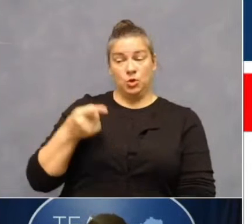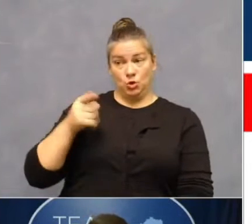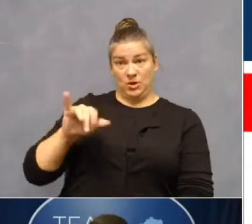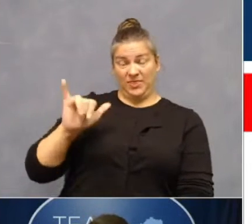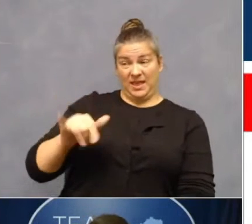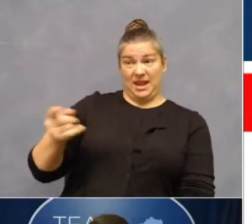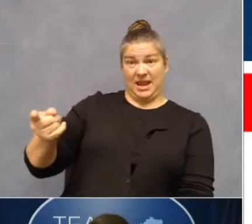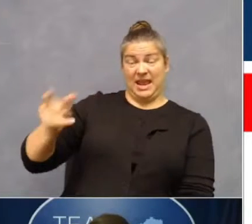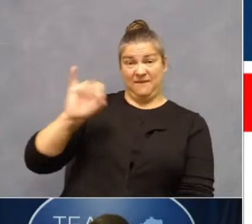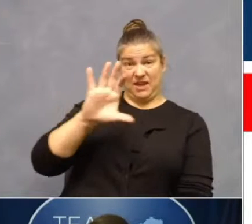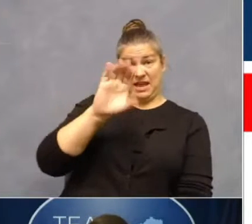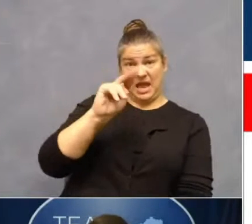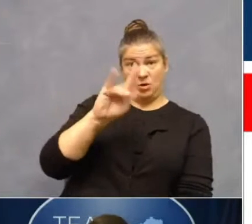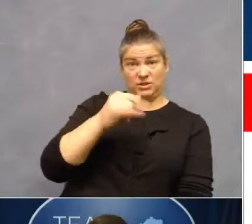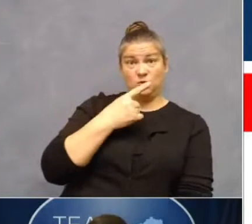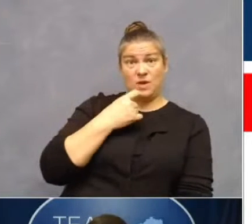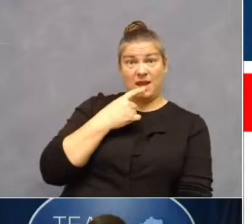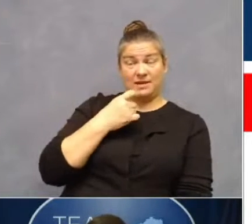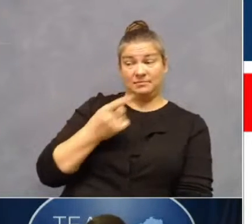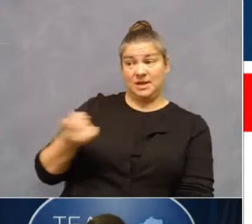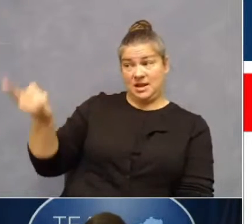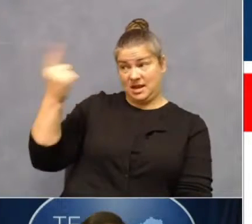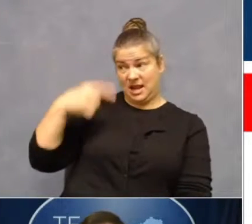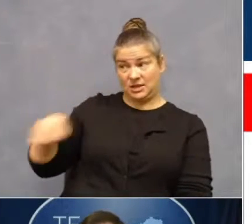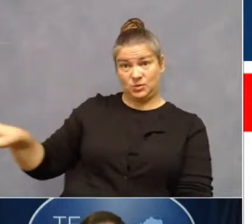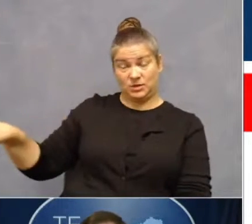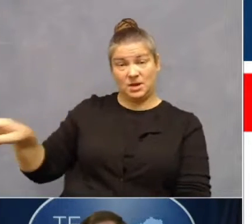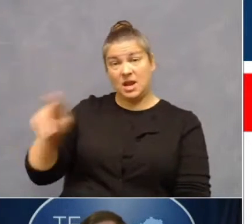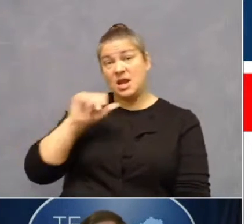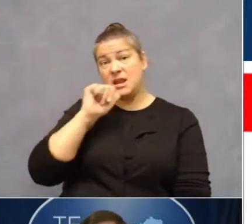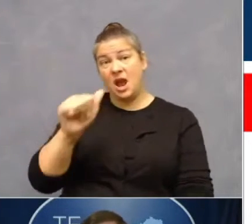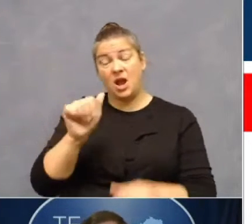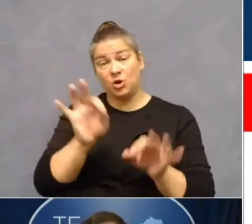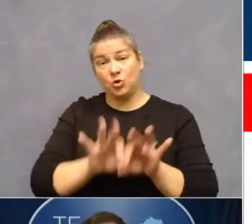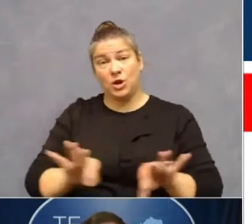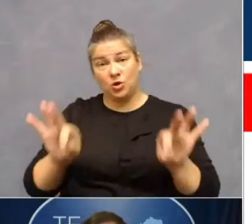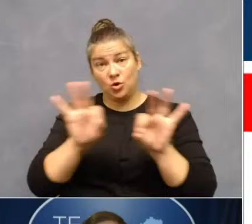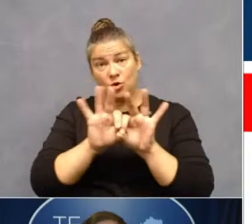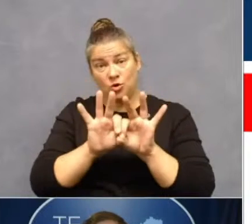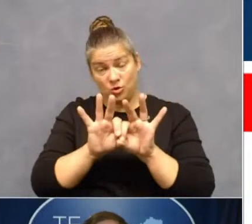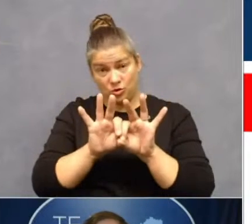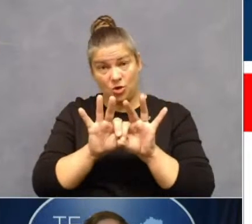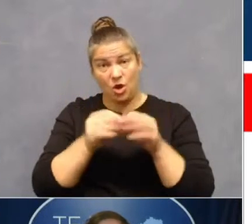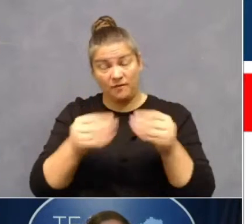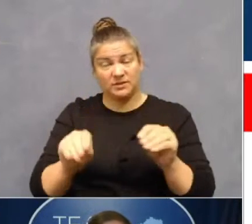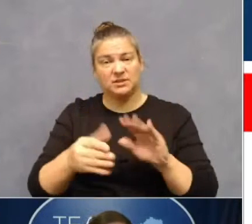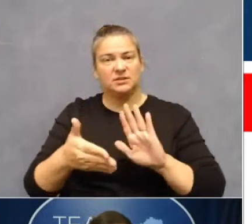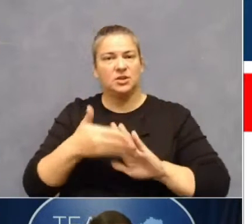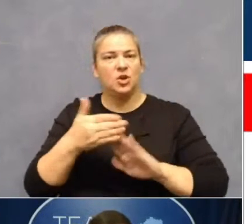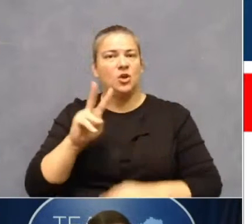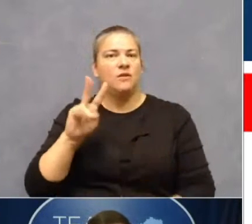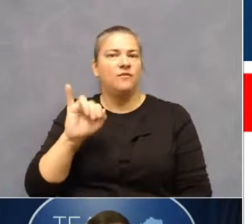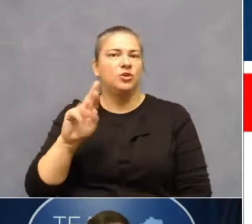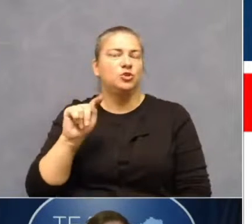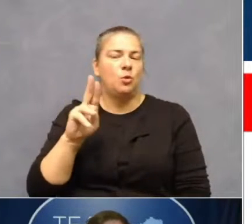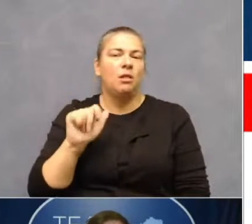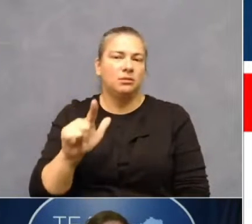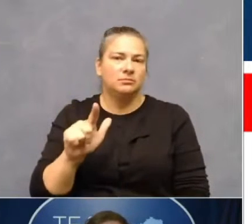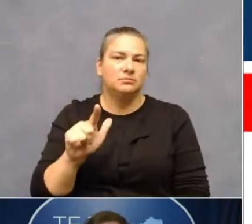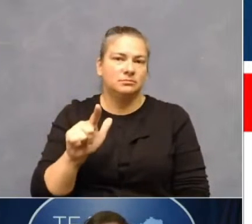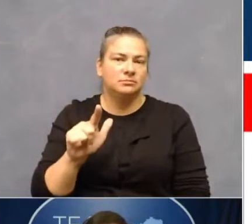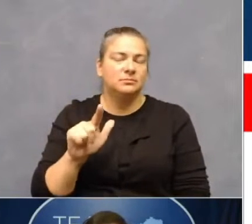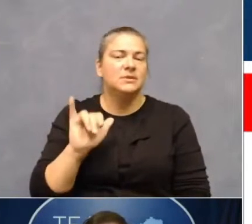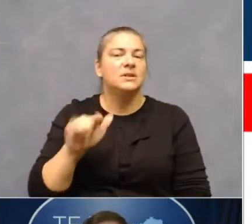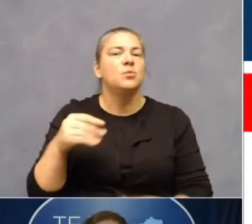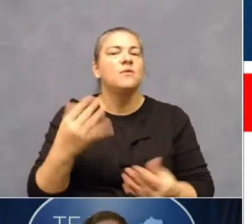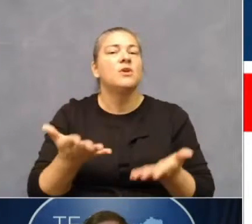when a county is red, that non-critical governmental offices operate virtually. These are offices that can provide the services that they provide